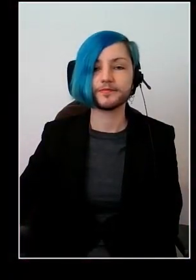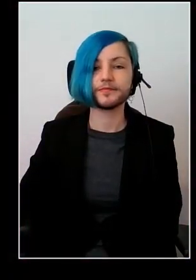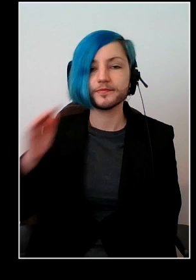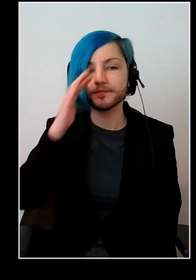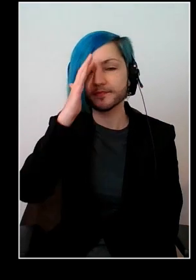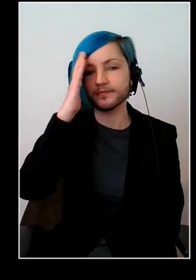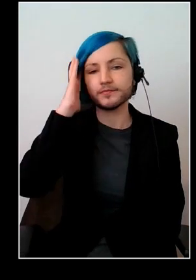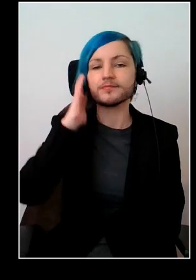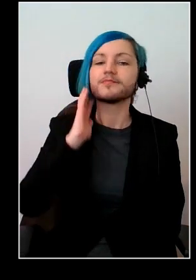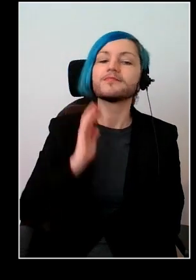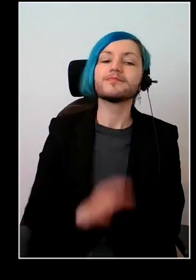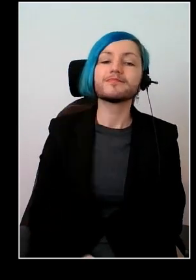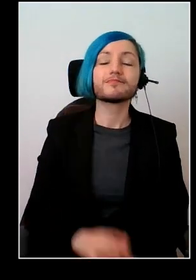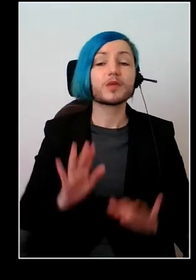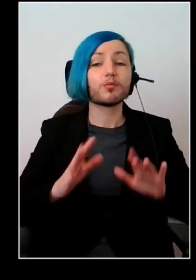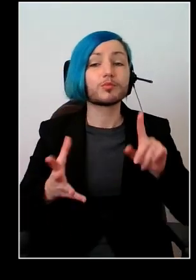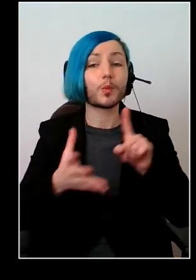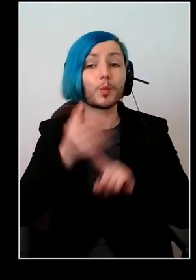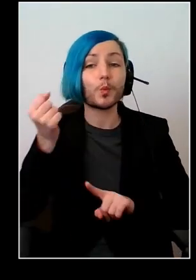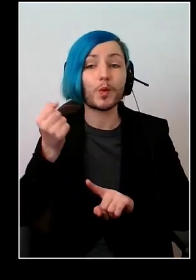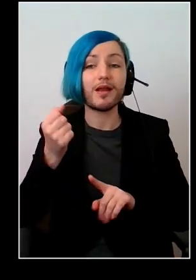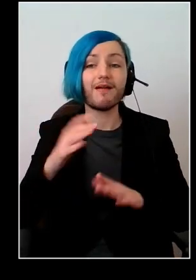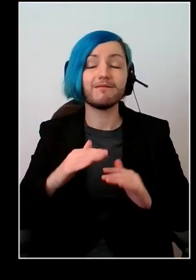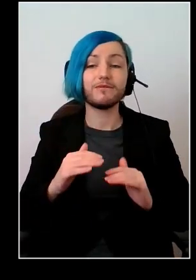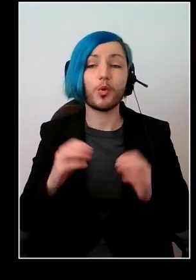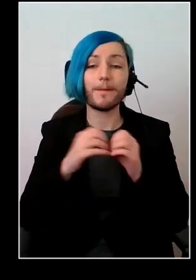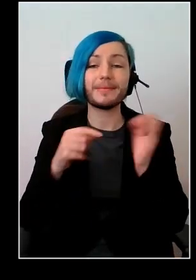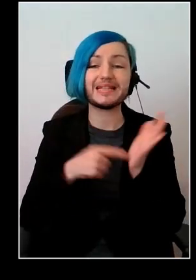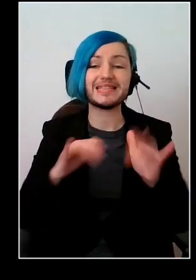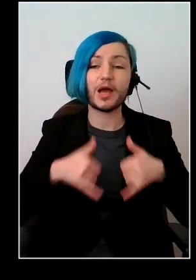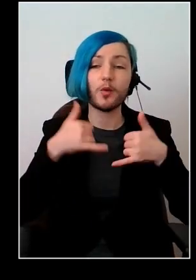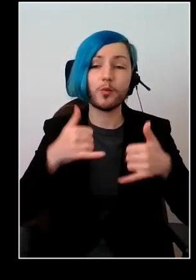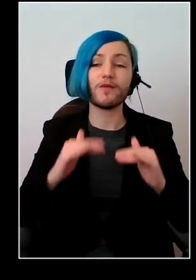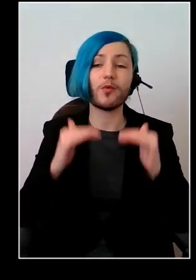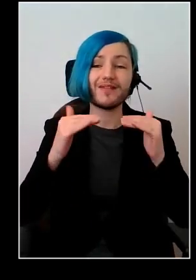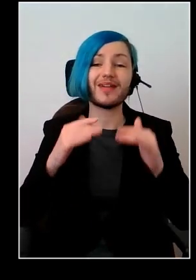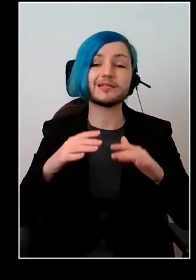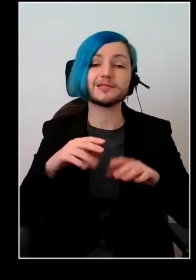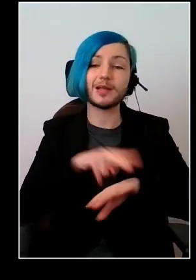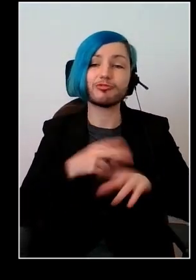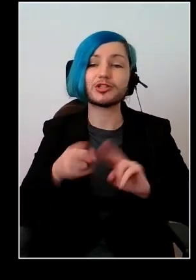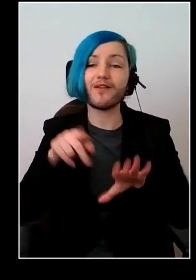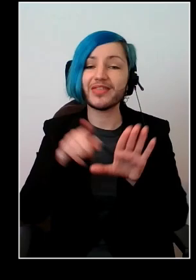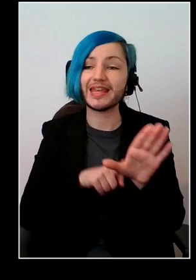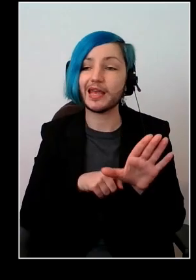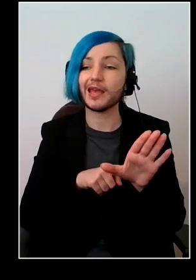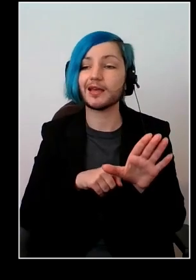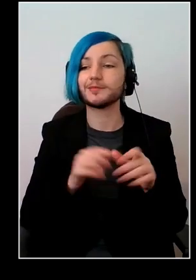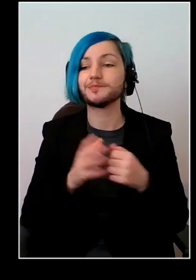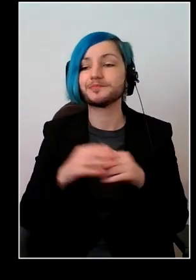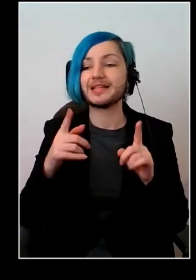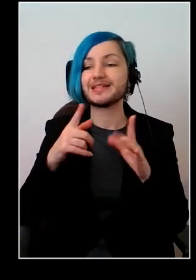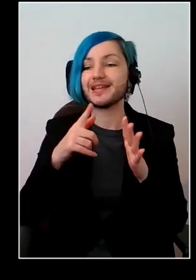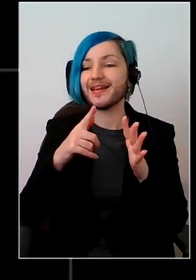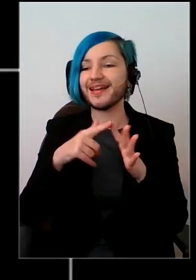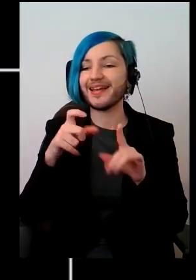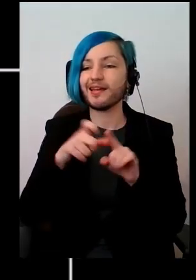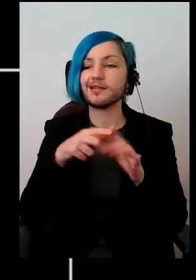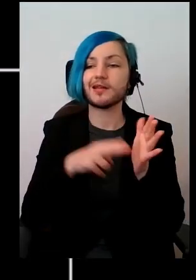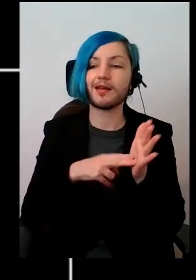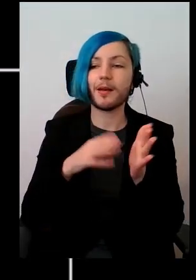So the winner of the BT Award for Advanced Apprentice of the Year 2021 is Eden McGlenn from Unipress UK.